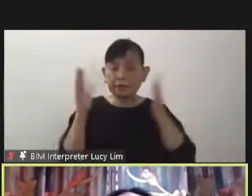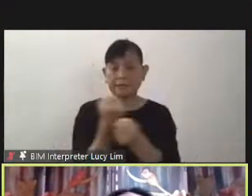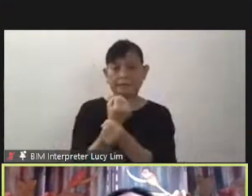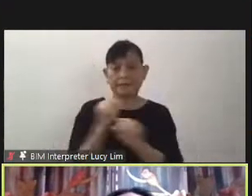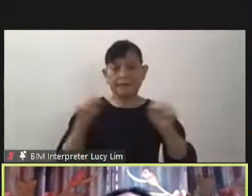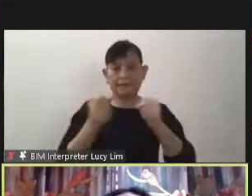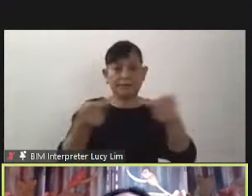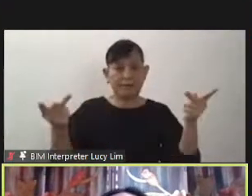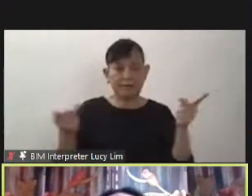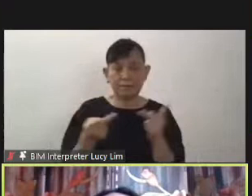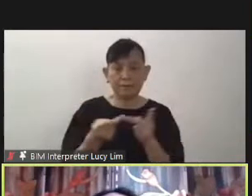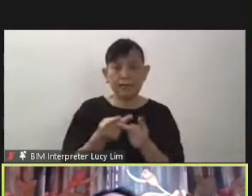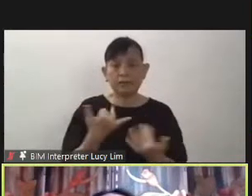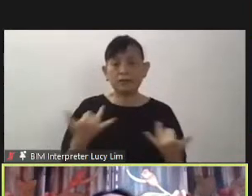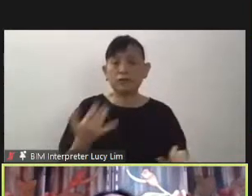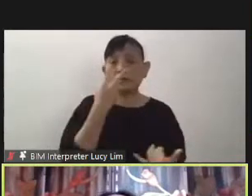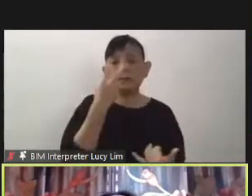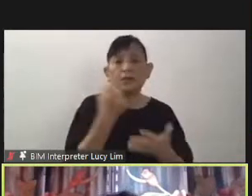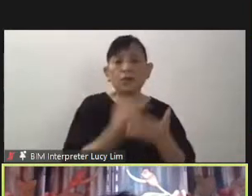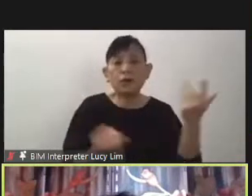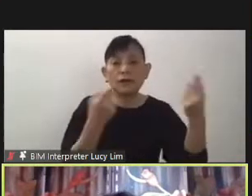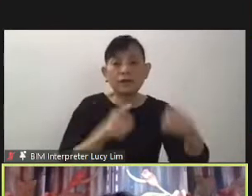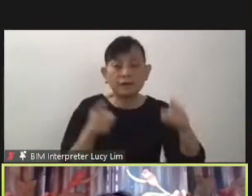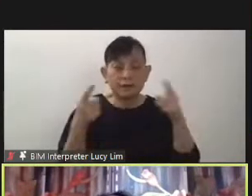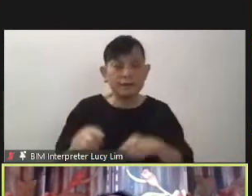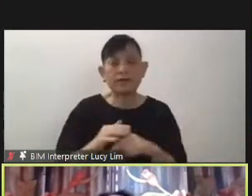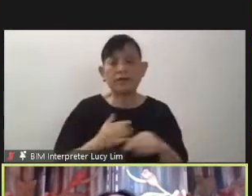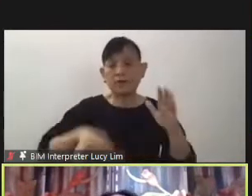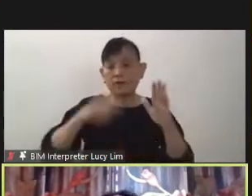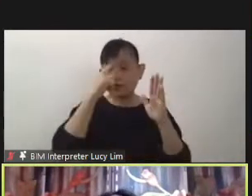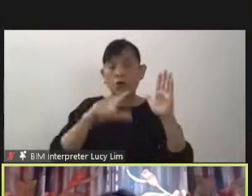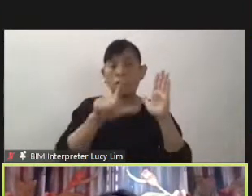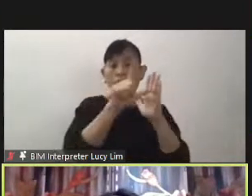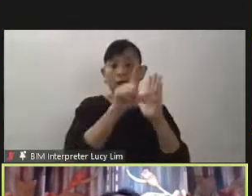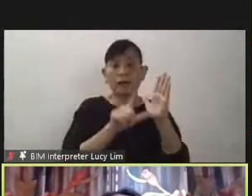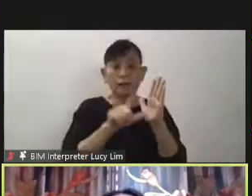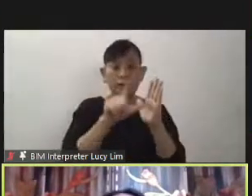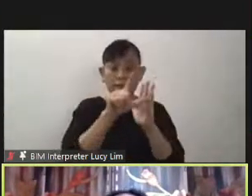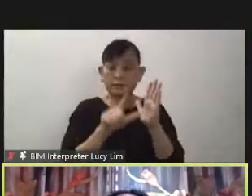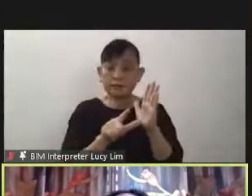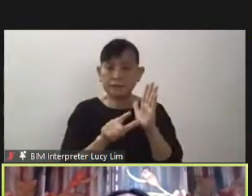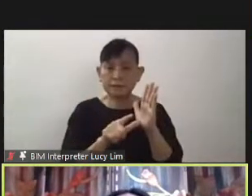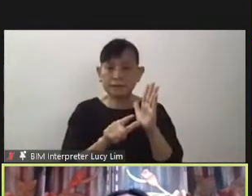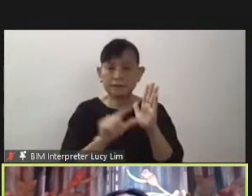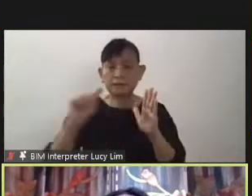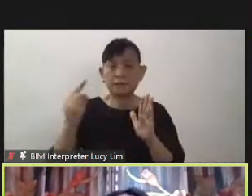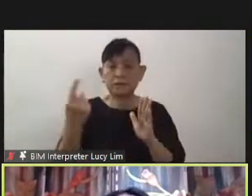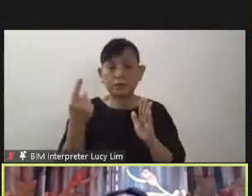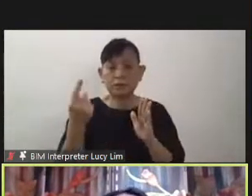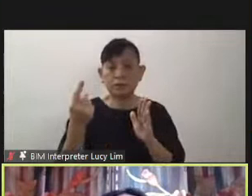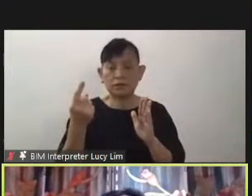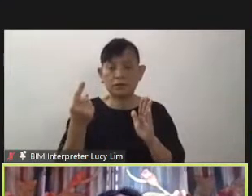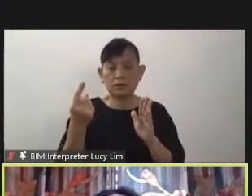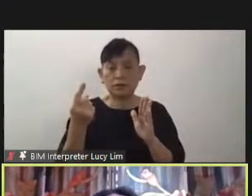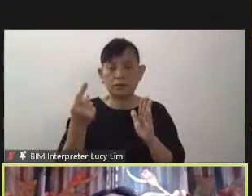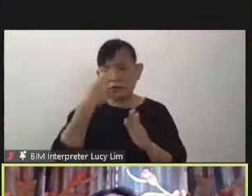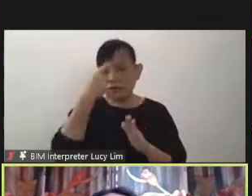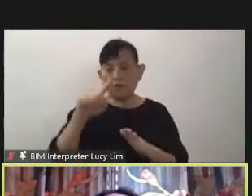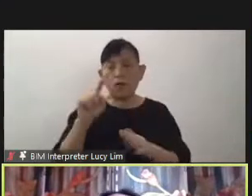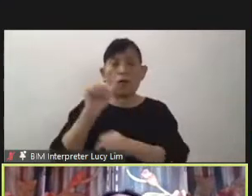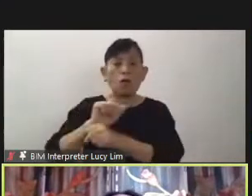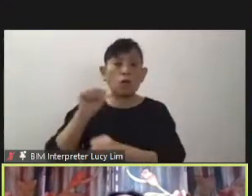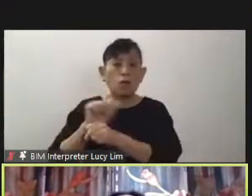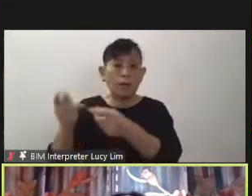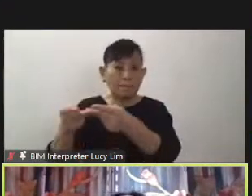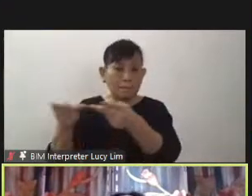see what's already happening. So firstly, in terms of legislations, the best legislation actually only mainly exists for workplace harassment.